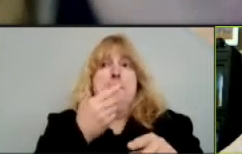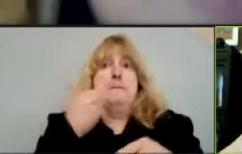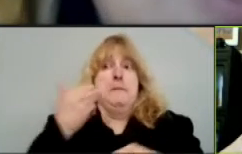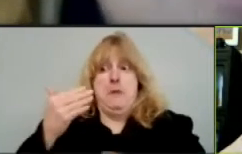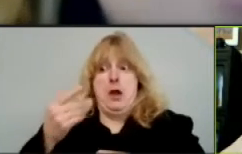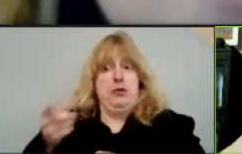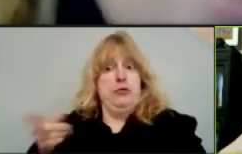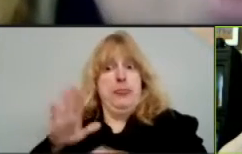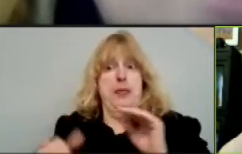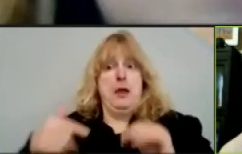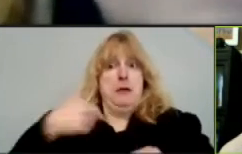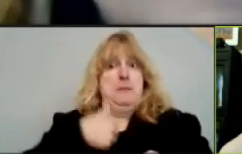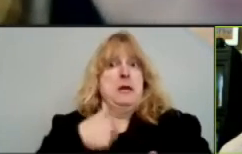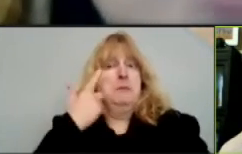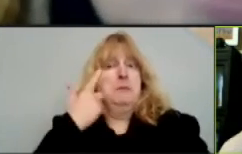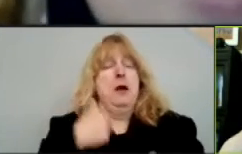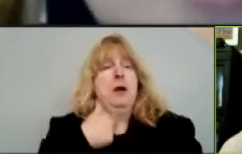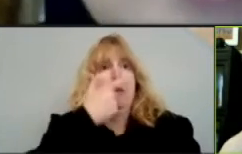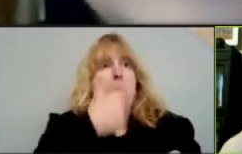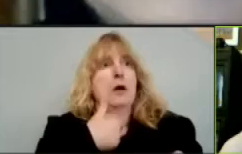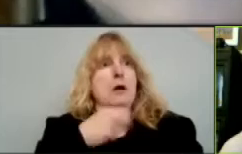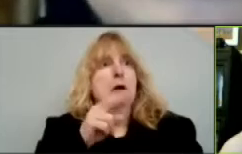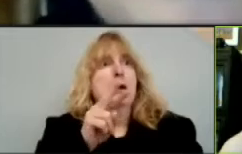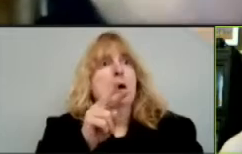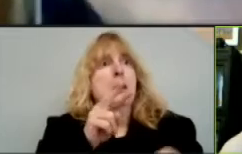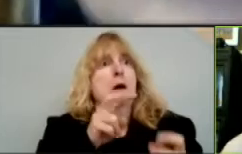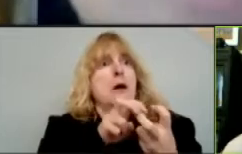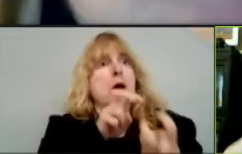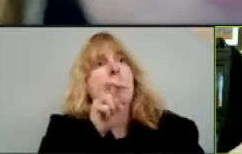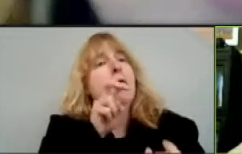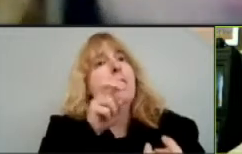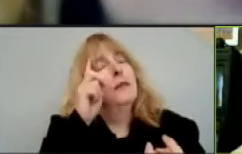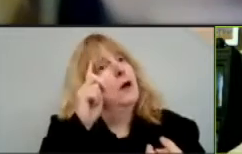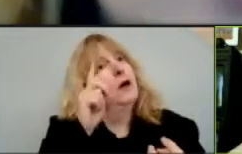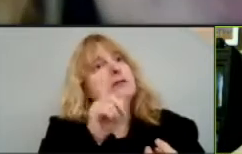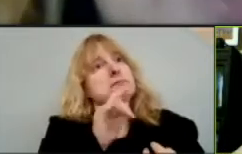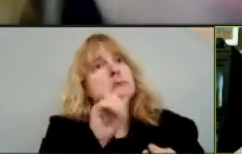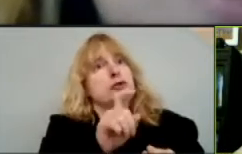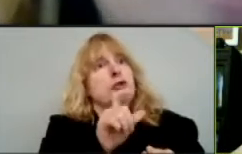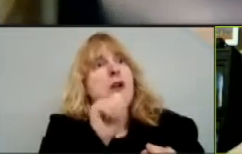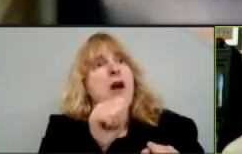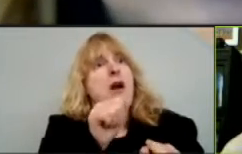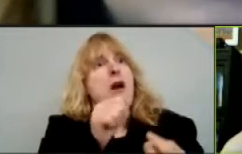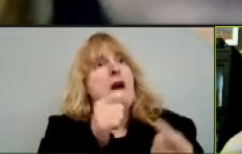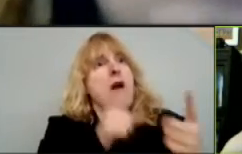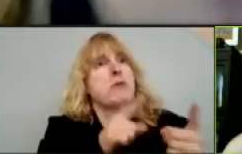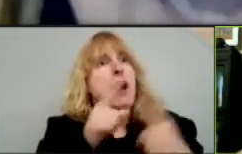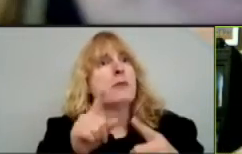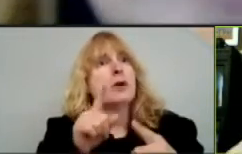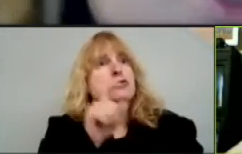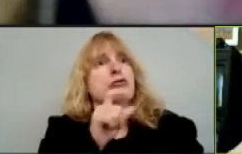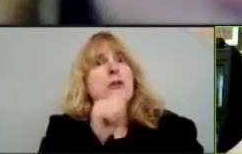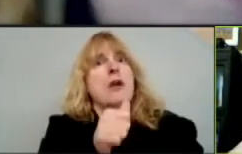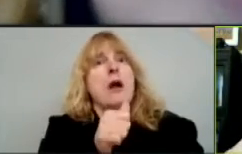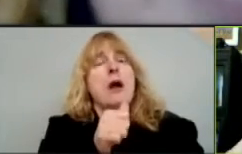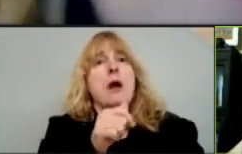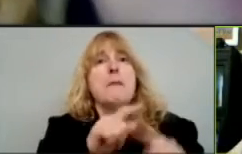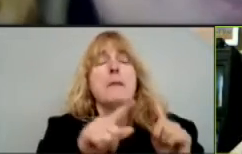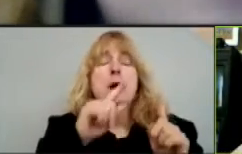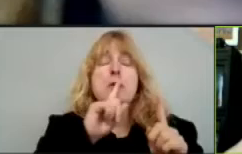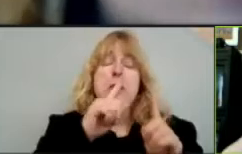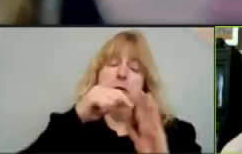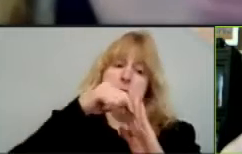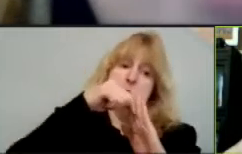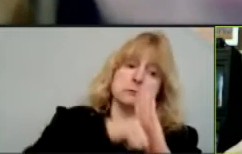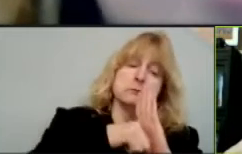be happening. And but deeply understanding why it shouldn't be